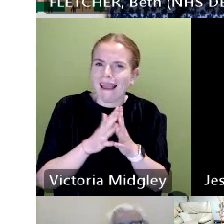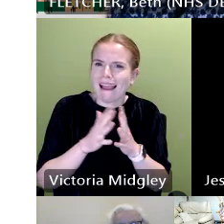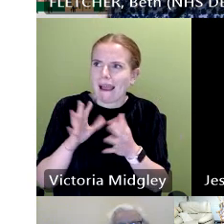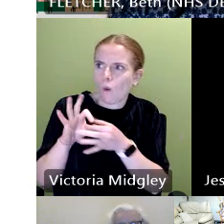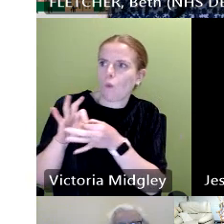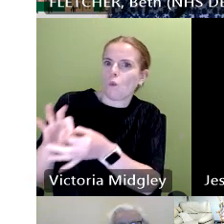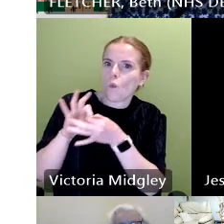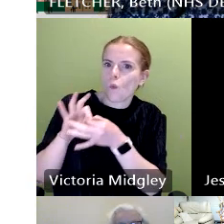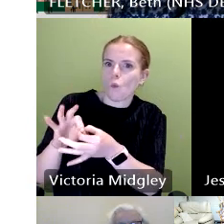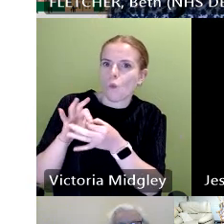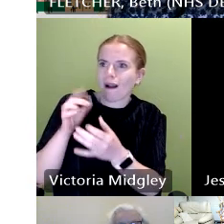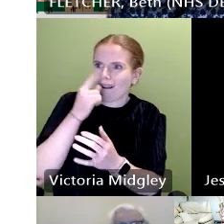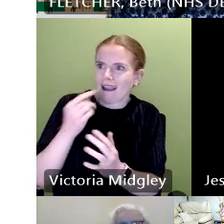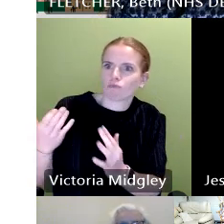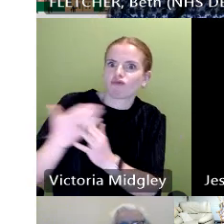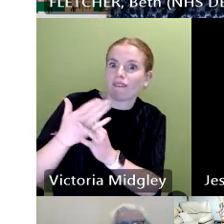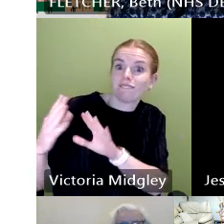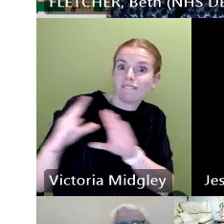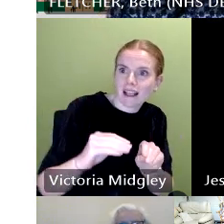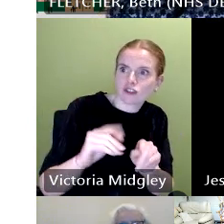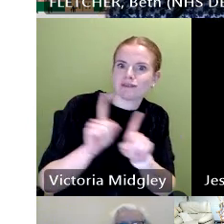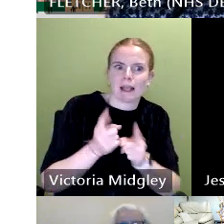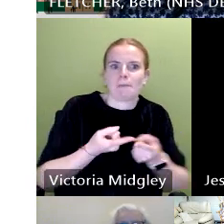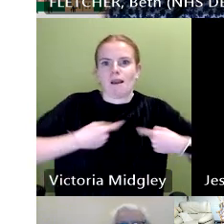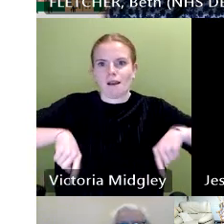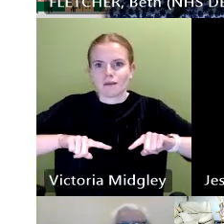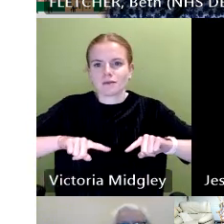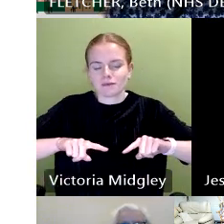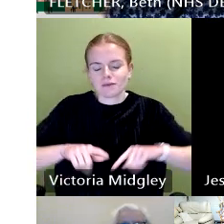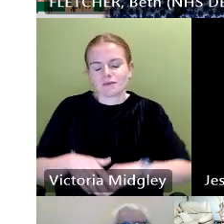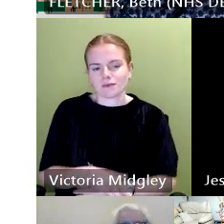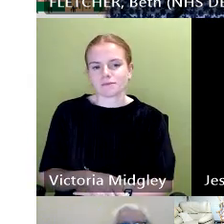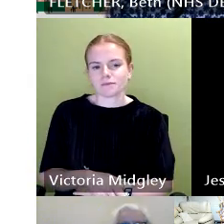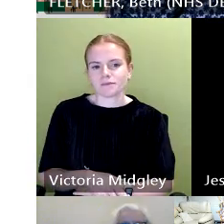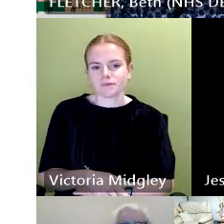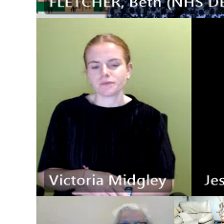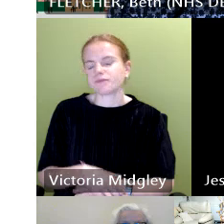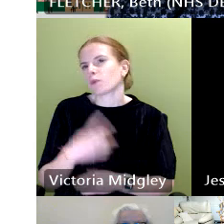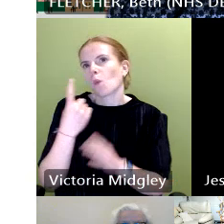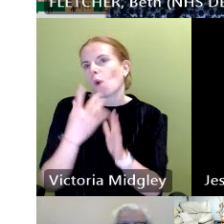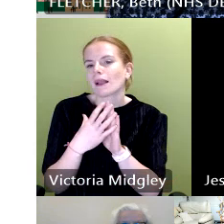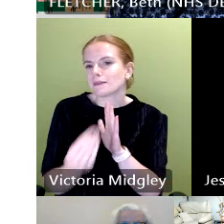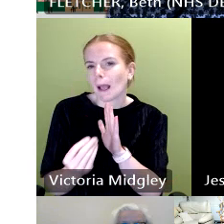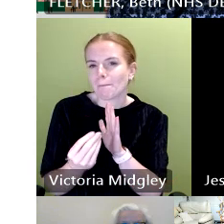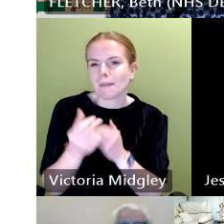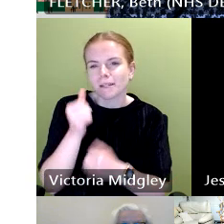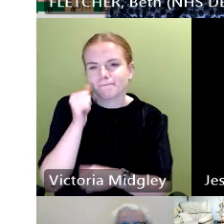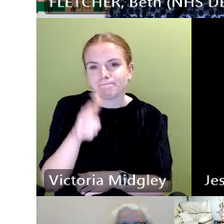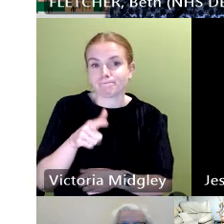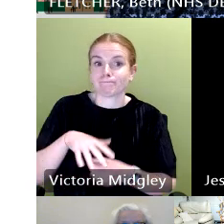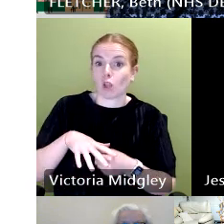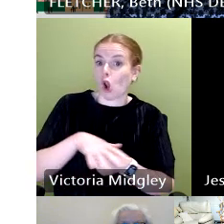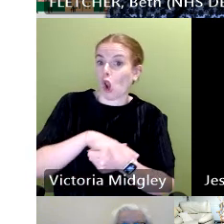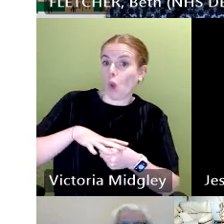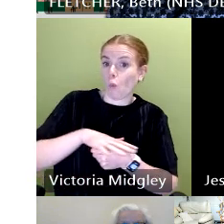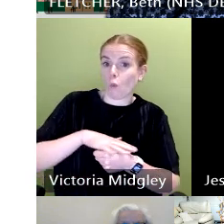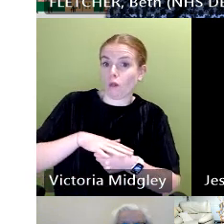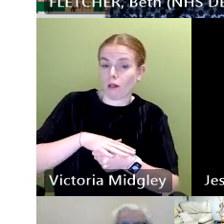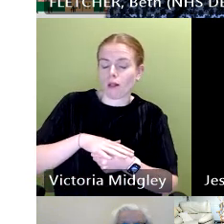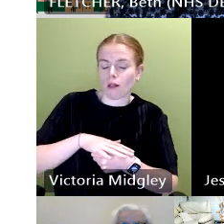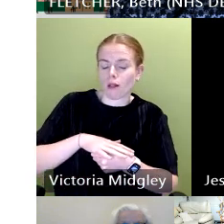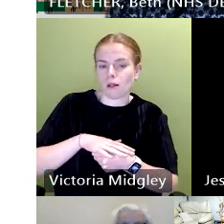example that we know very well locally is if we want